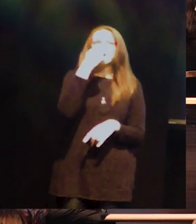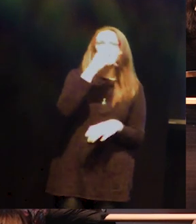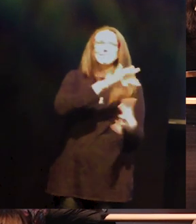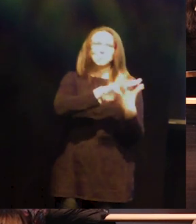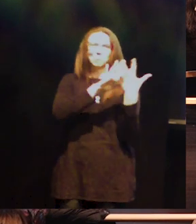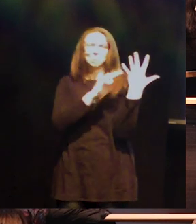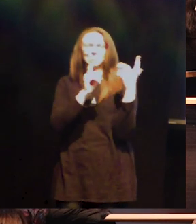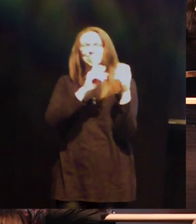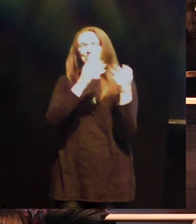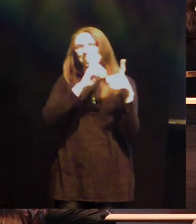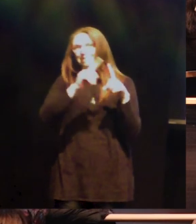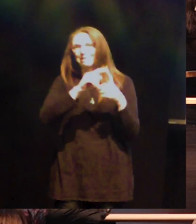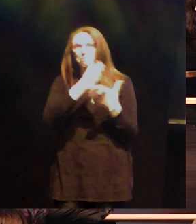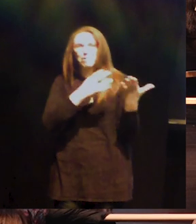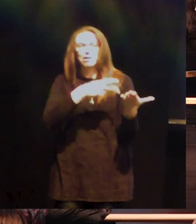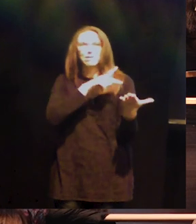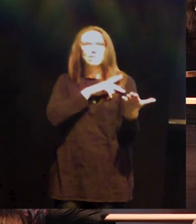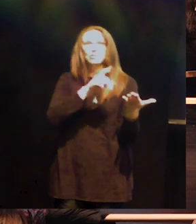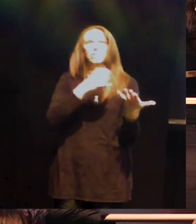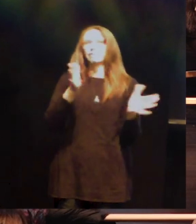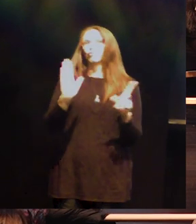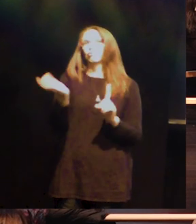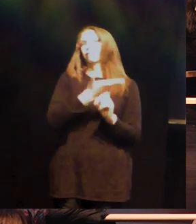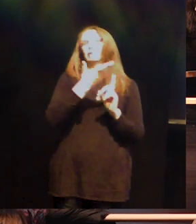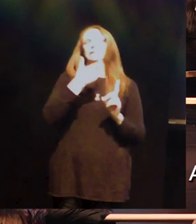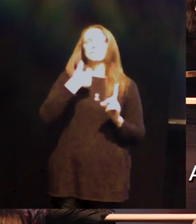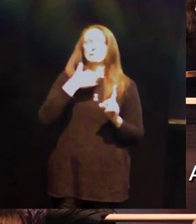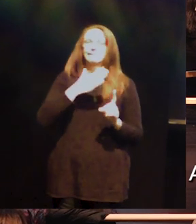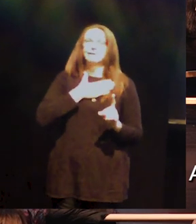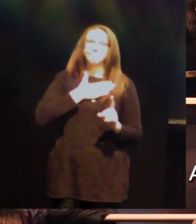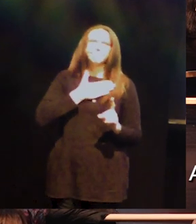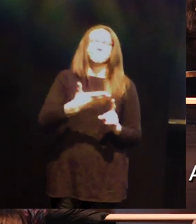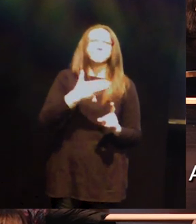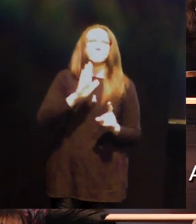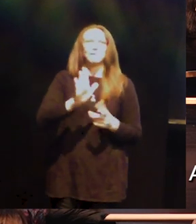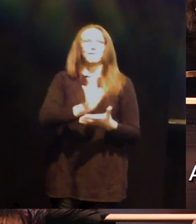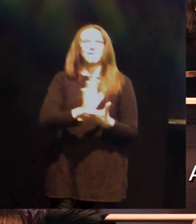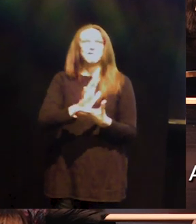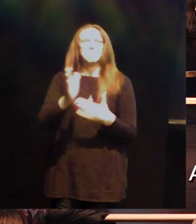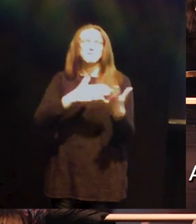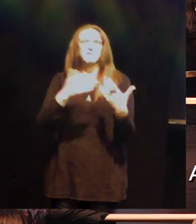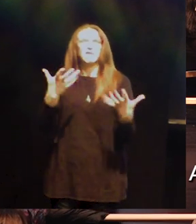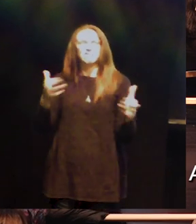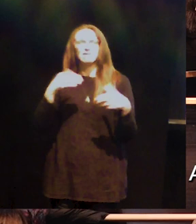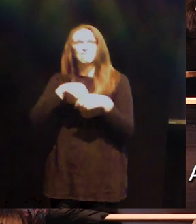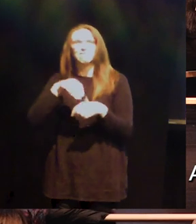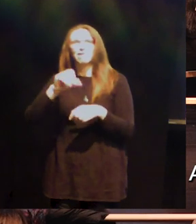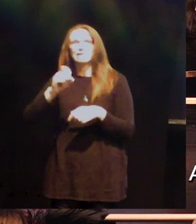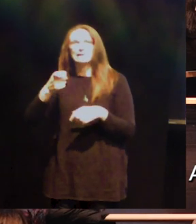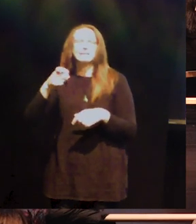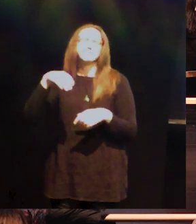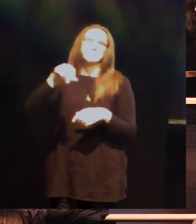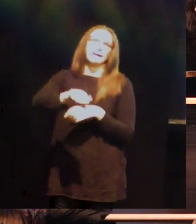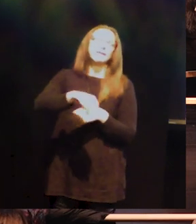these things. So you won me over is what I'm trying to say. And it was so New York. And I have to, I don't know how